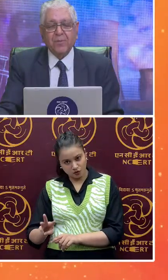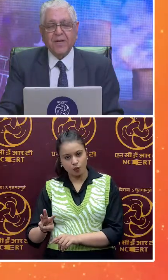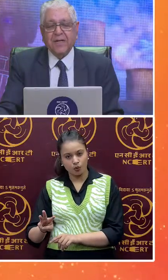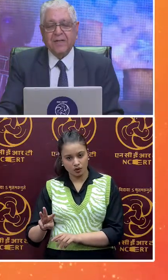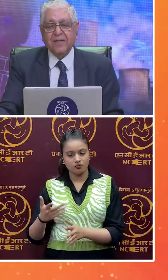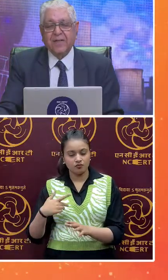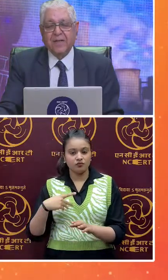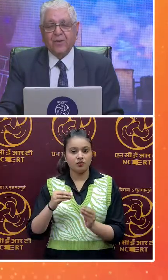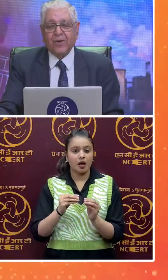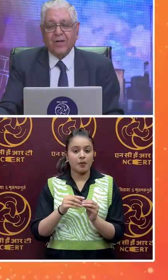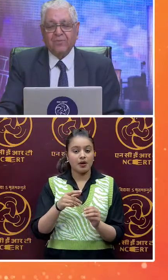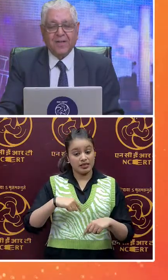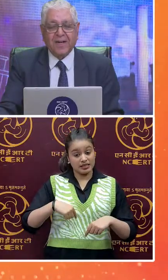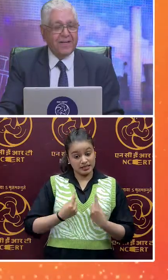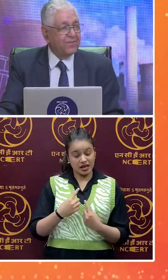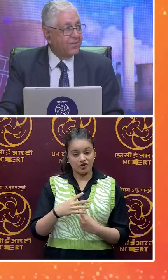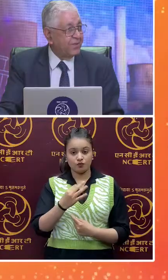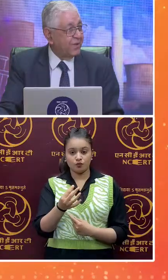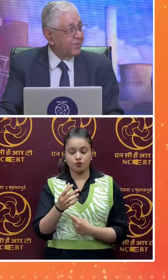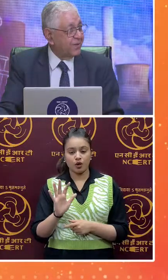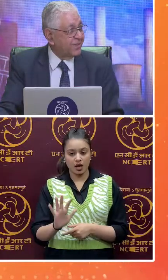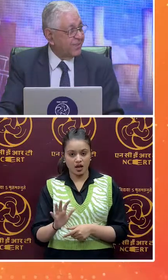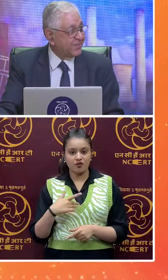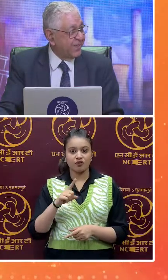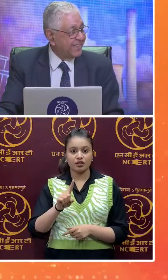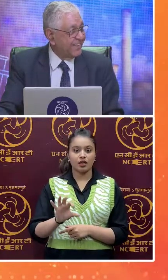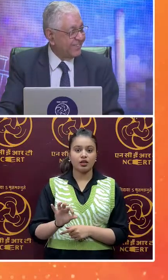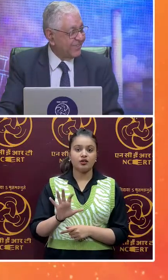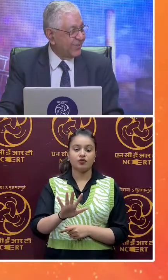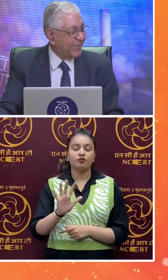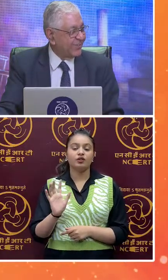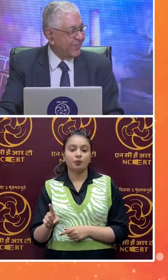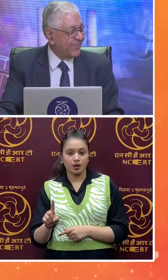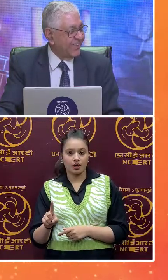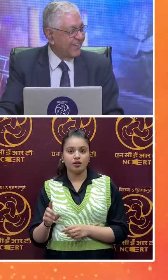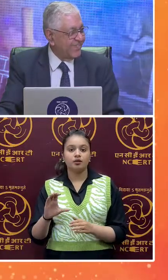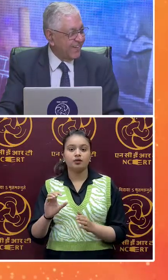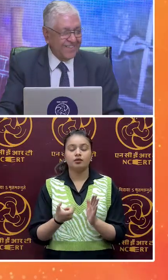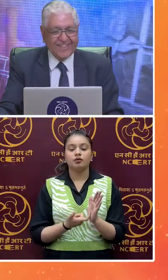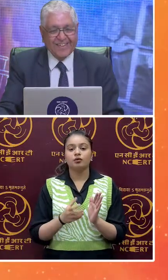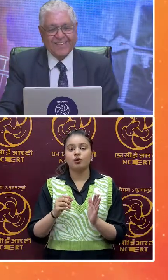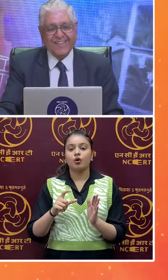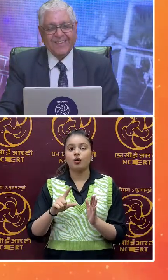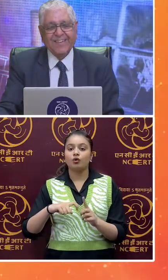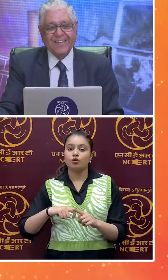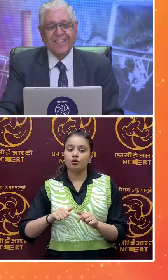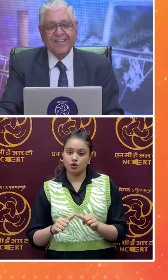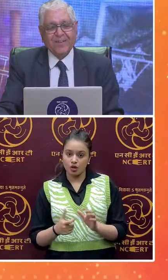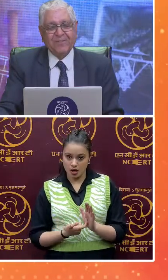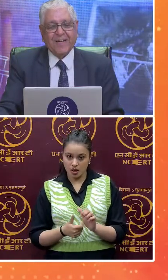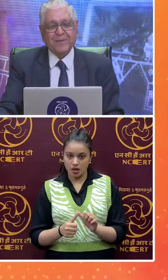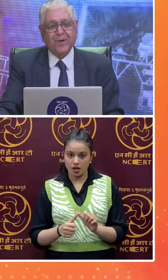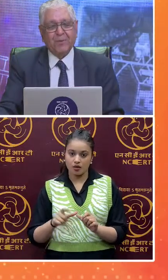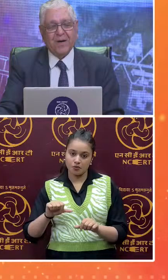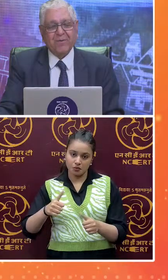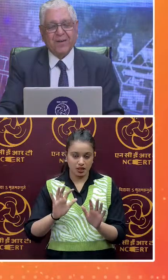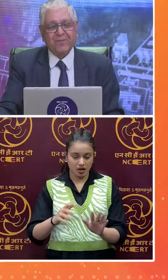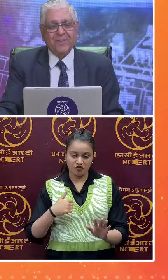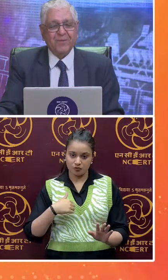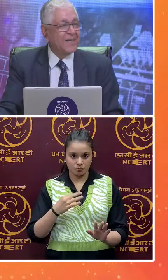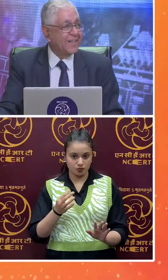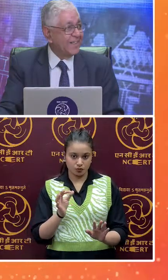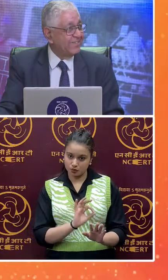had nominated Cockcroft in 1951 for the physics prize, and Cockcroft got it, Bhabha did not get it. Felix Bloch,